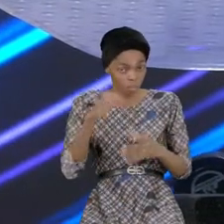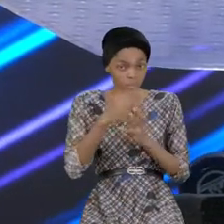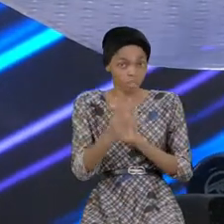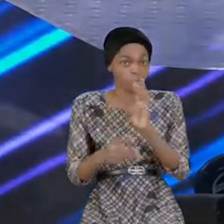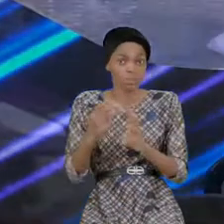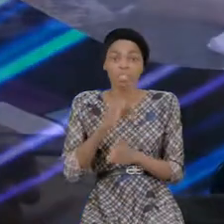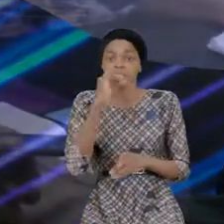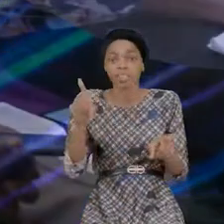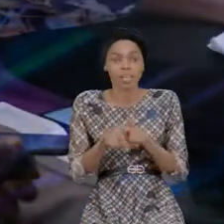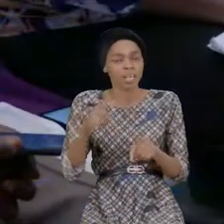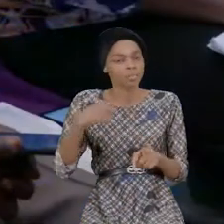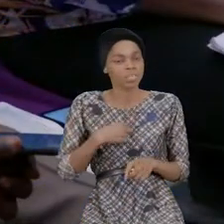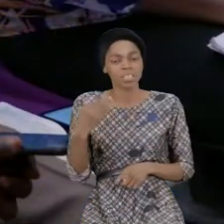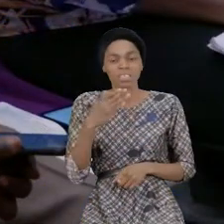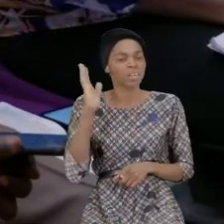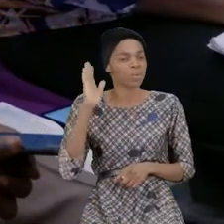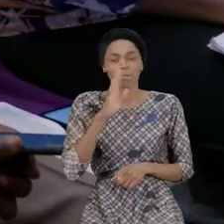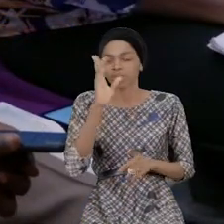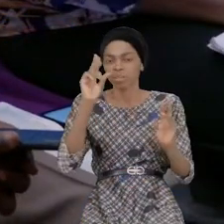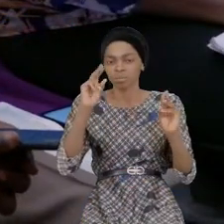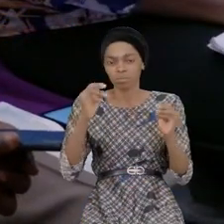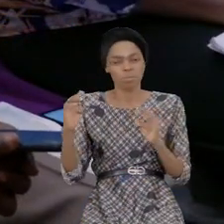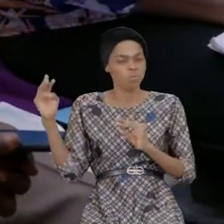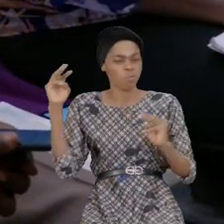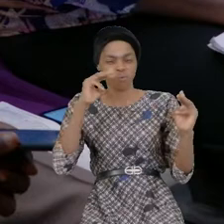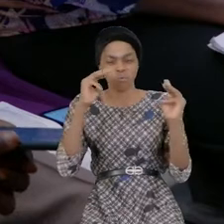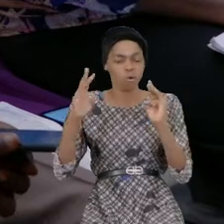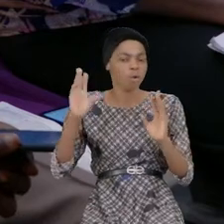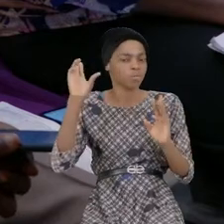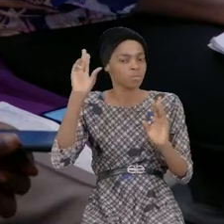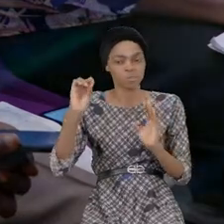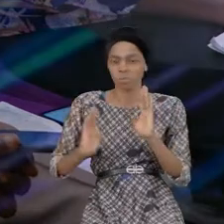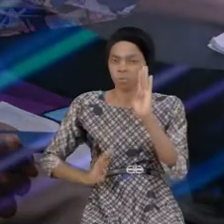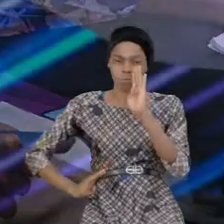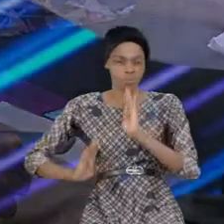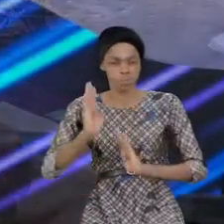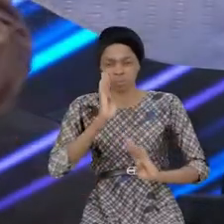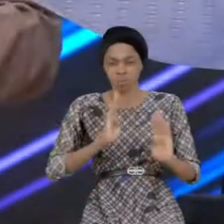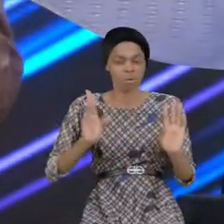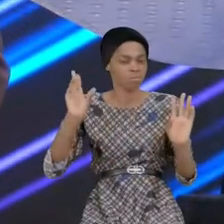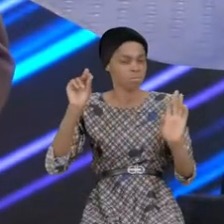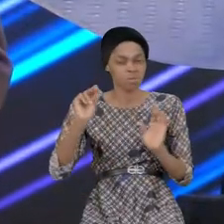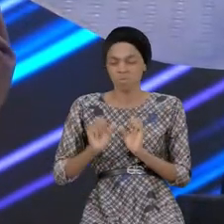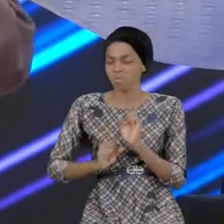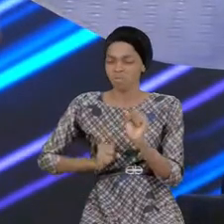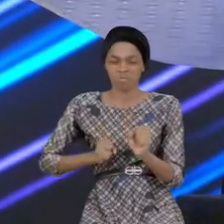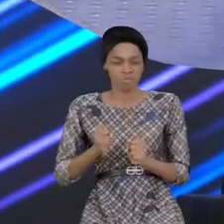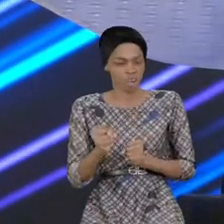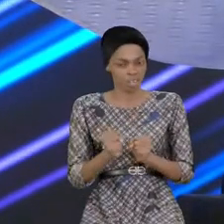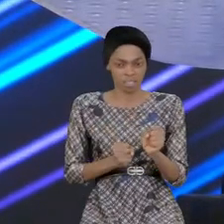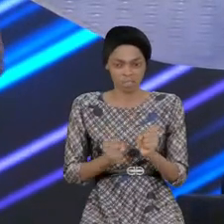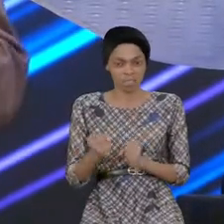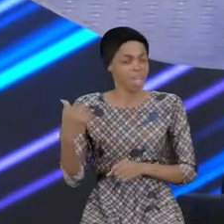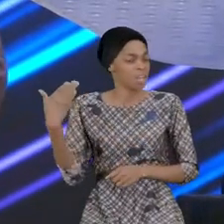me, there'll be no war, there'll be no conflict, there'll be no fighting, there'll be